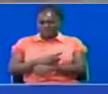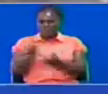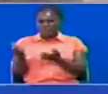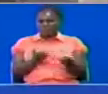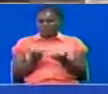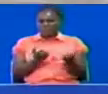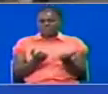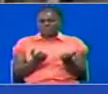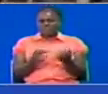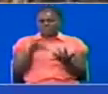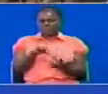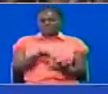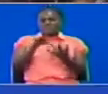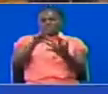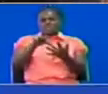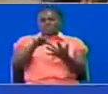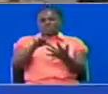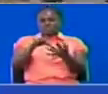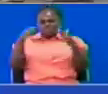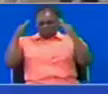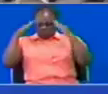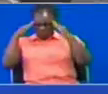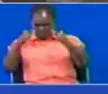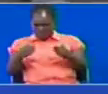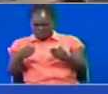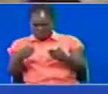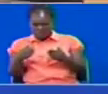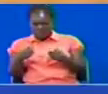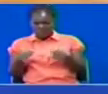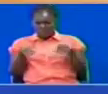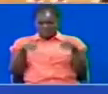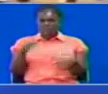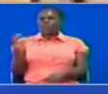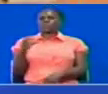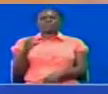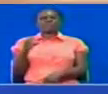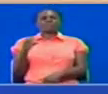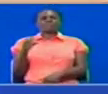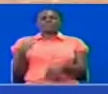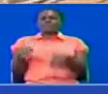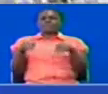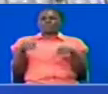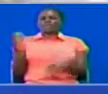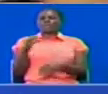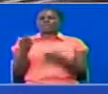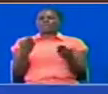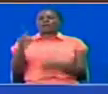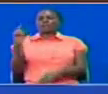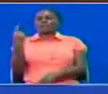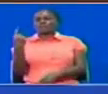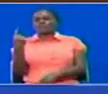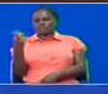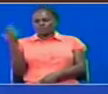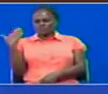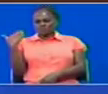business is quite unique. Instead of constantly making products and waiting for clients, he waits for clients first.